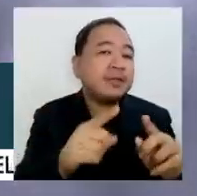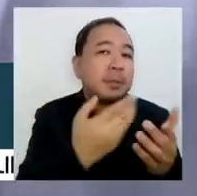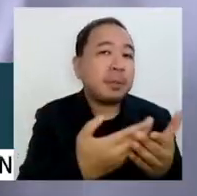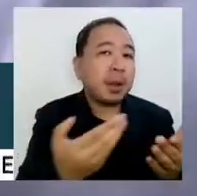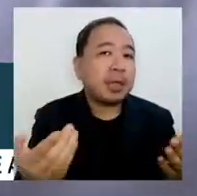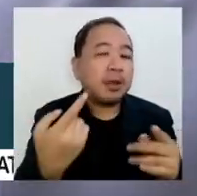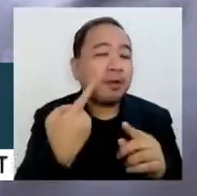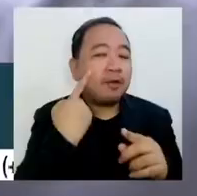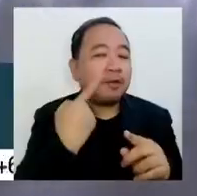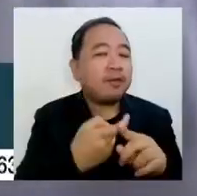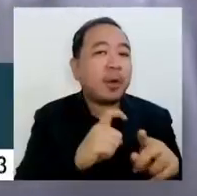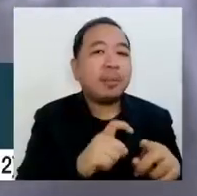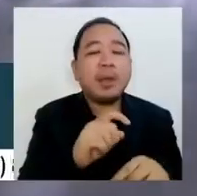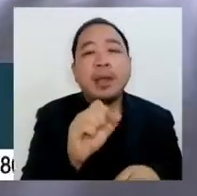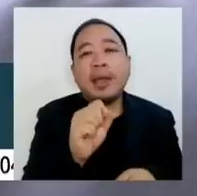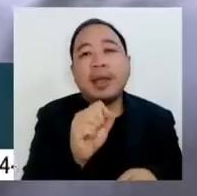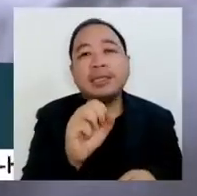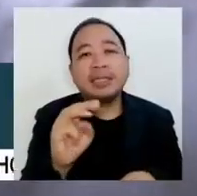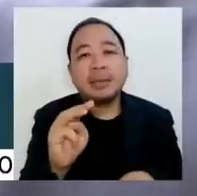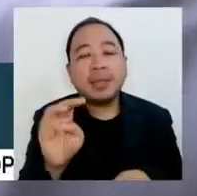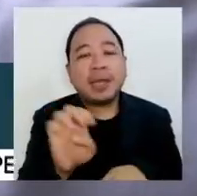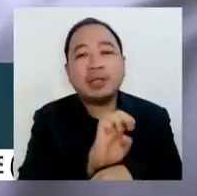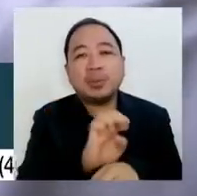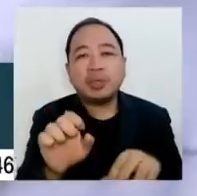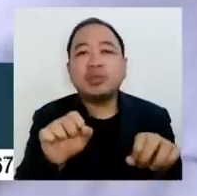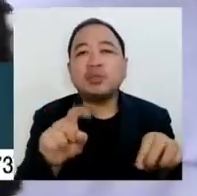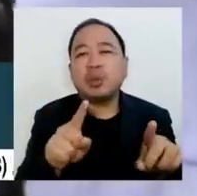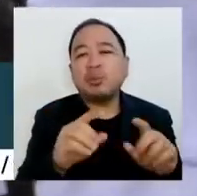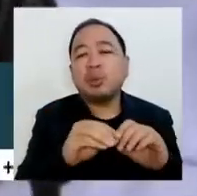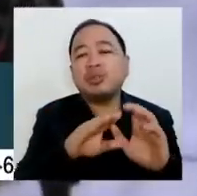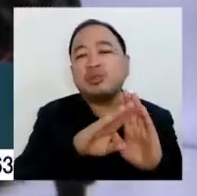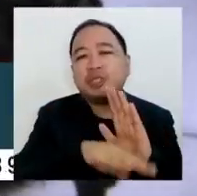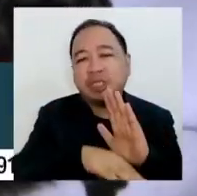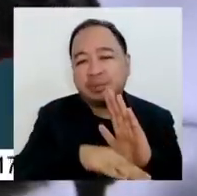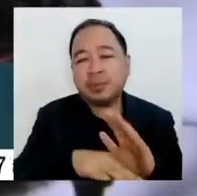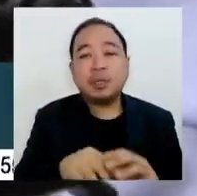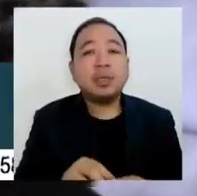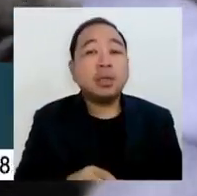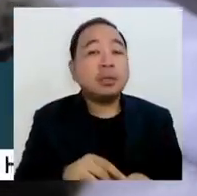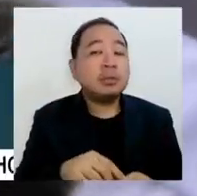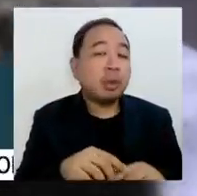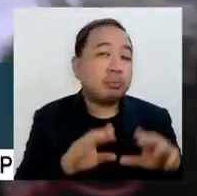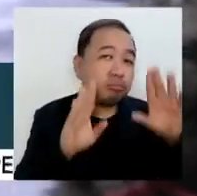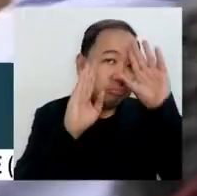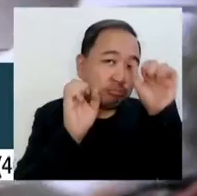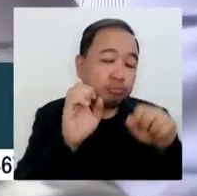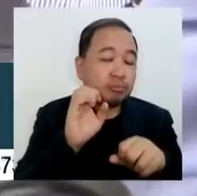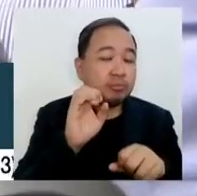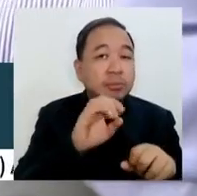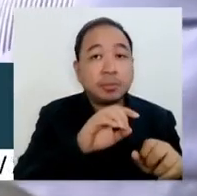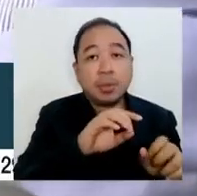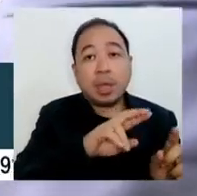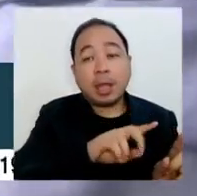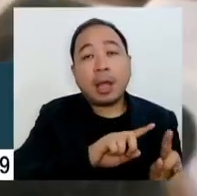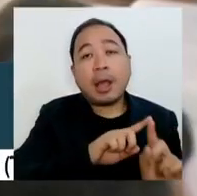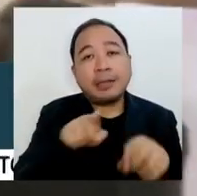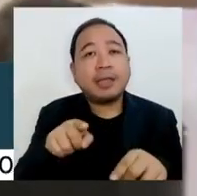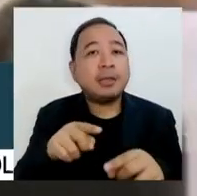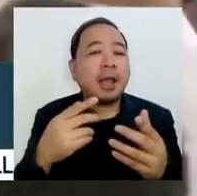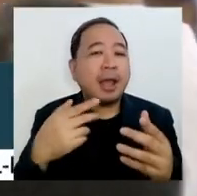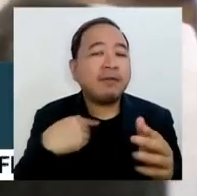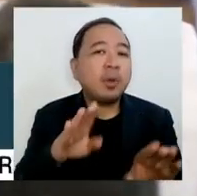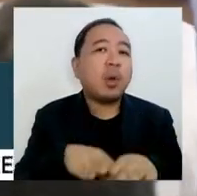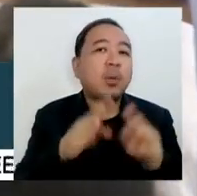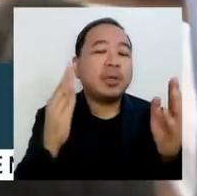medium enterprises are sold at cheaper prices. He also attended the groundbreaking ceremony of the Cebu Bus Rapid